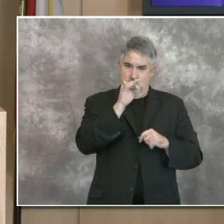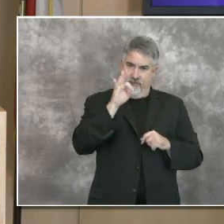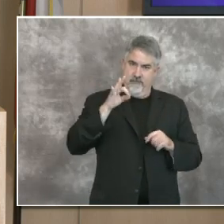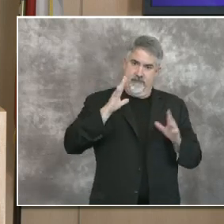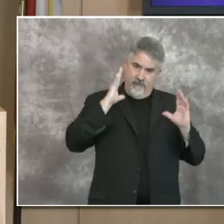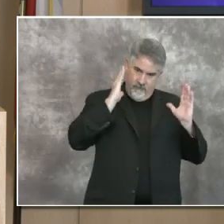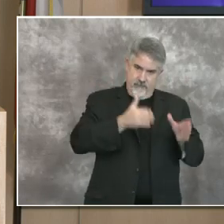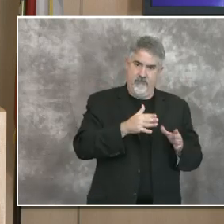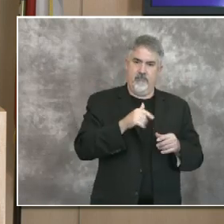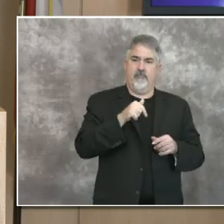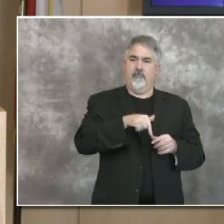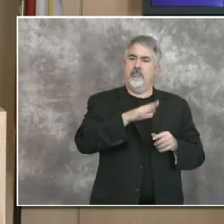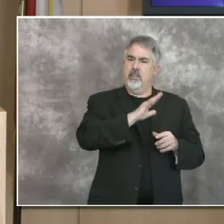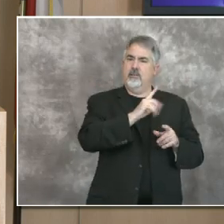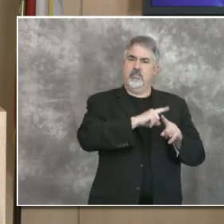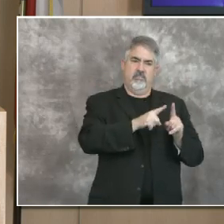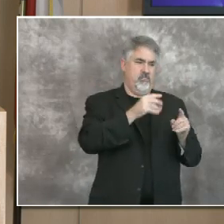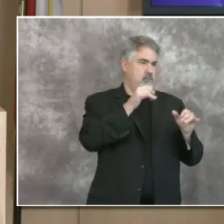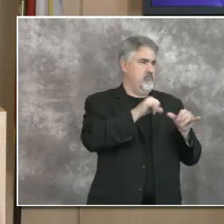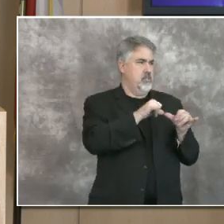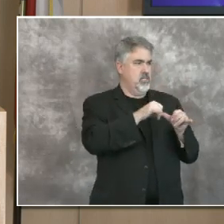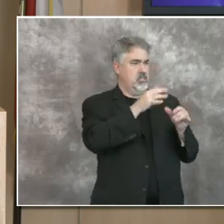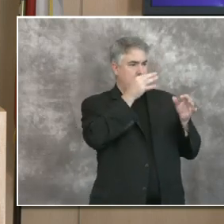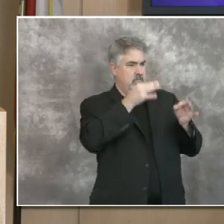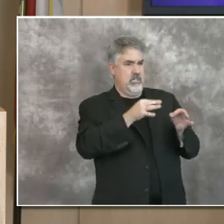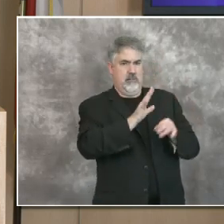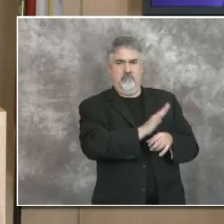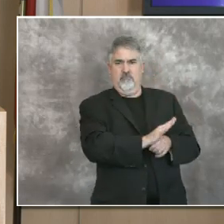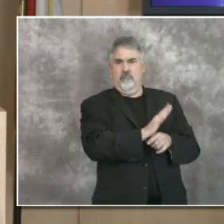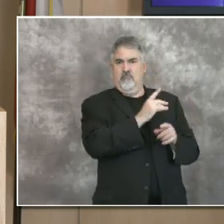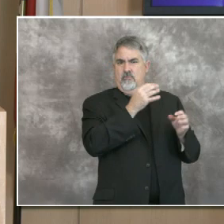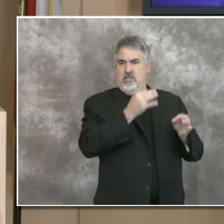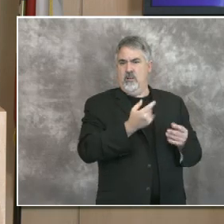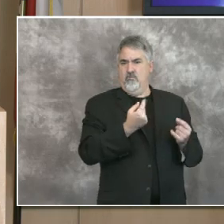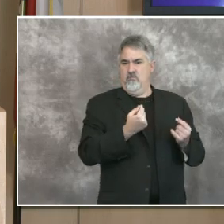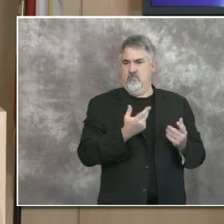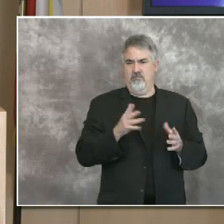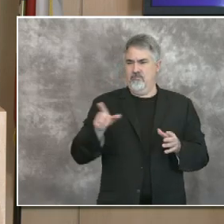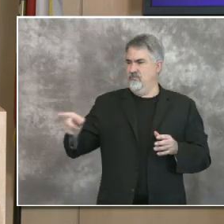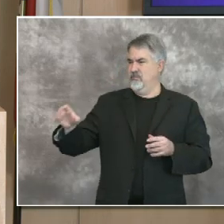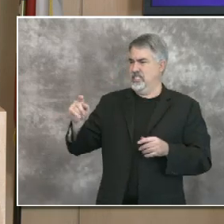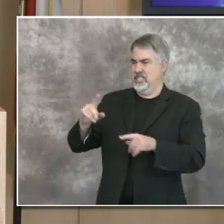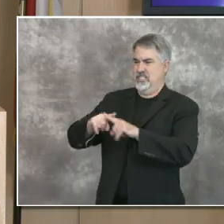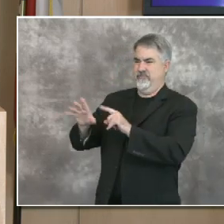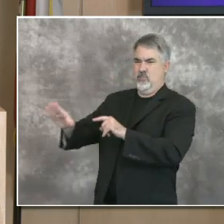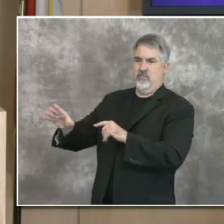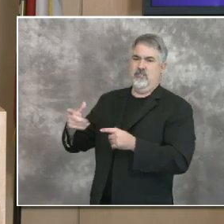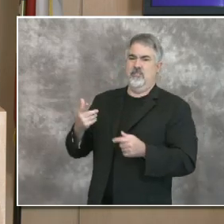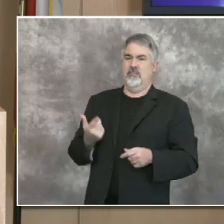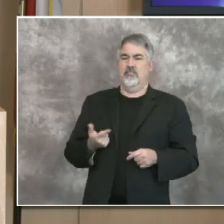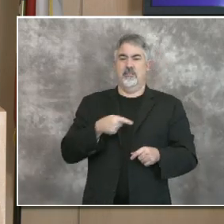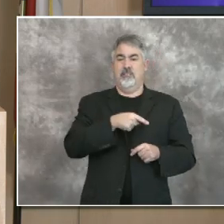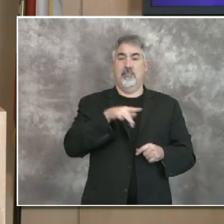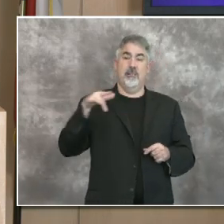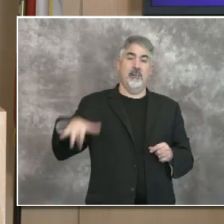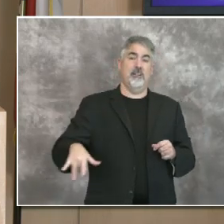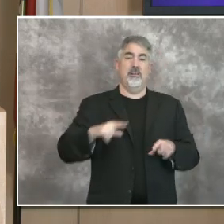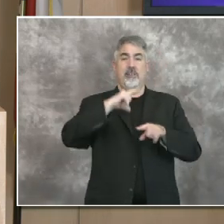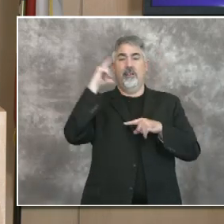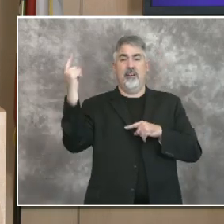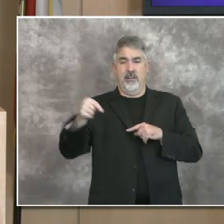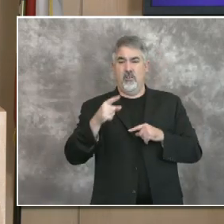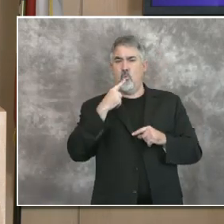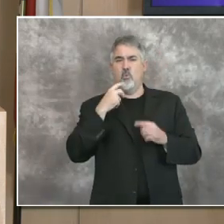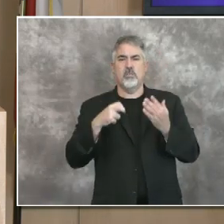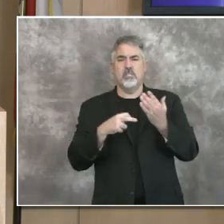in enforcement on public health orders, just as they have that same discretion for individuals who are speeding or any other type of entity that's going out there. What we